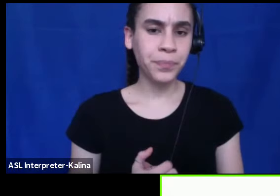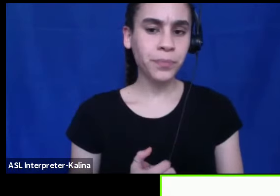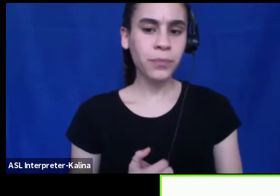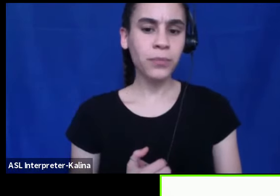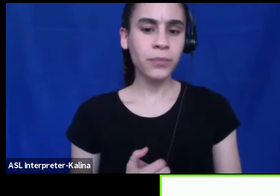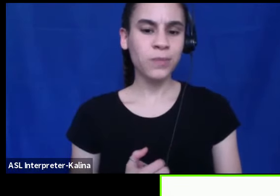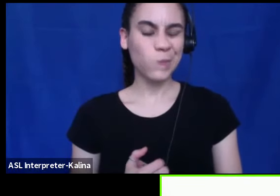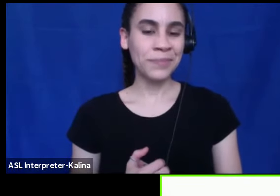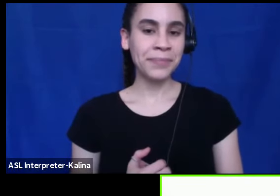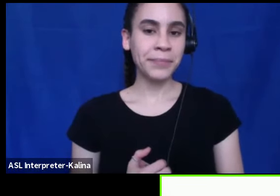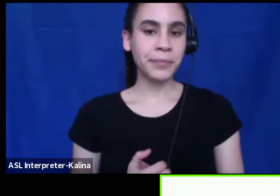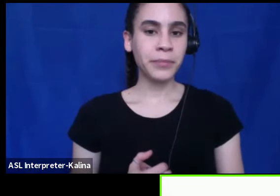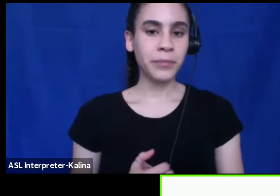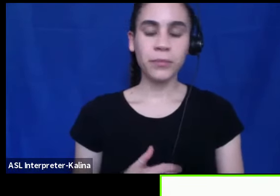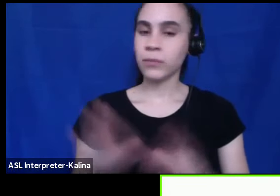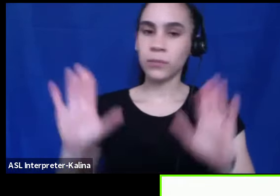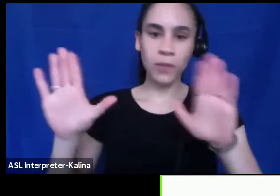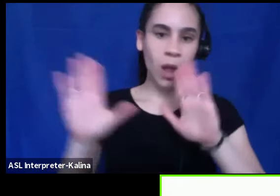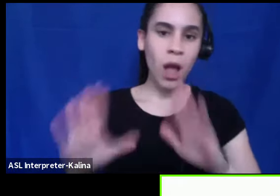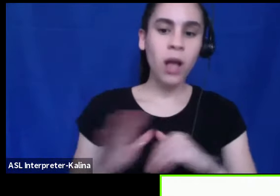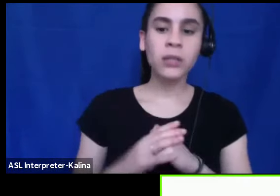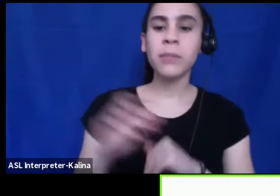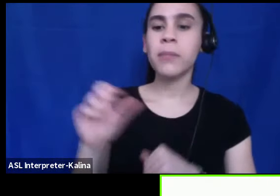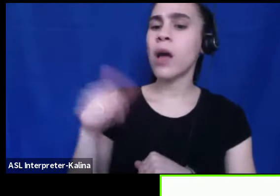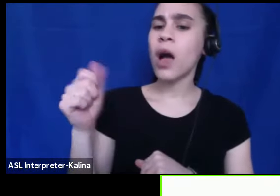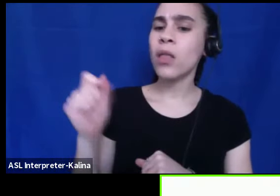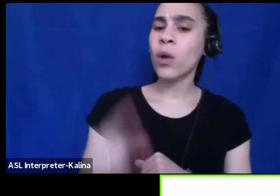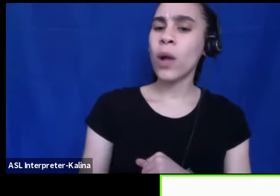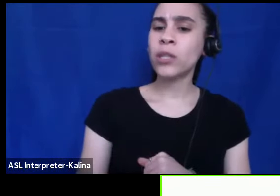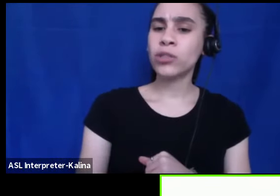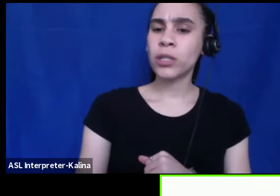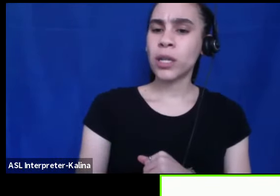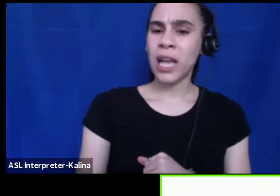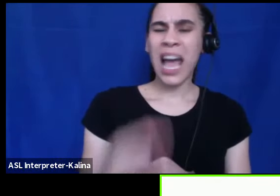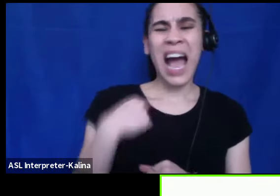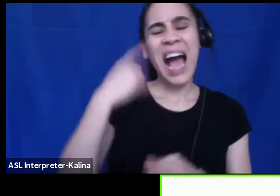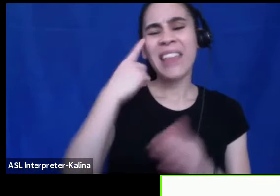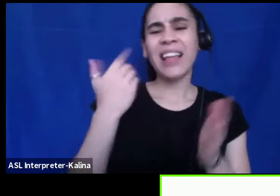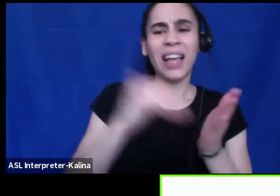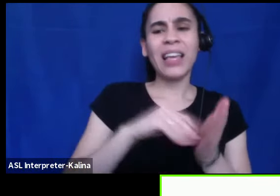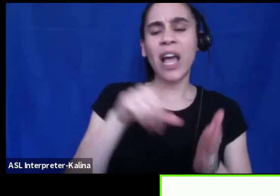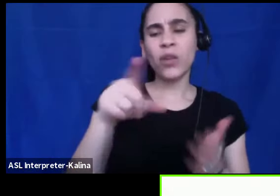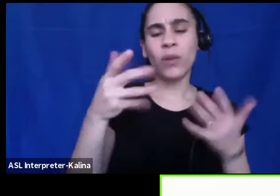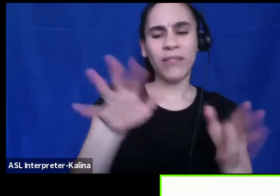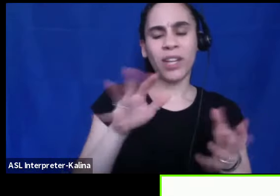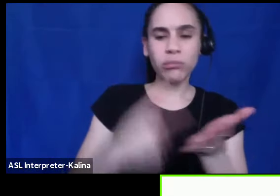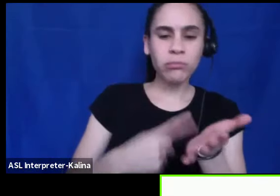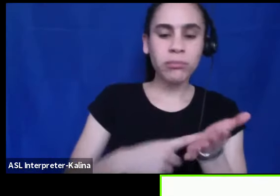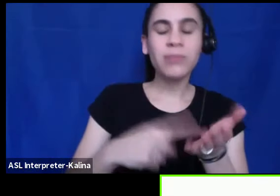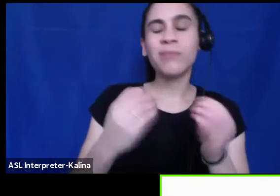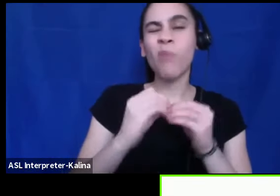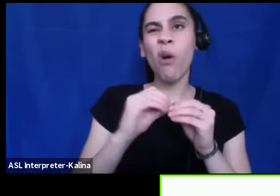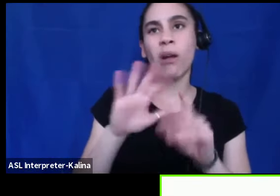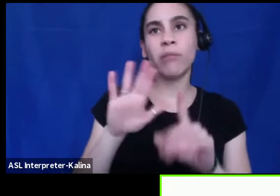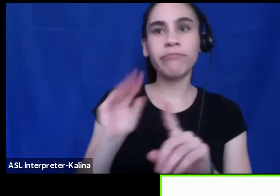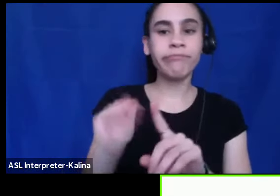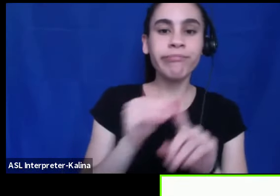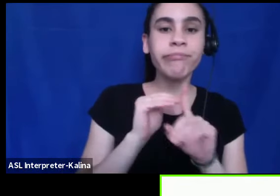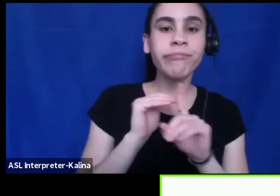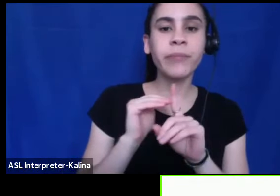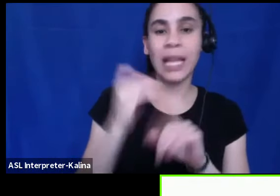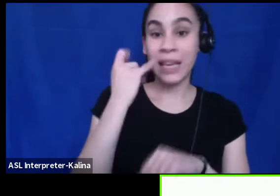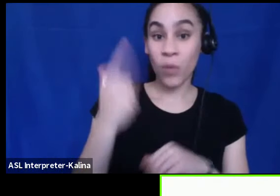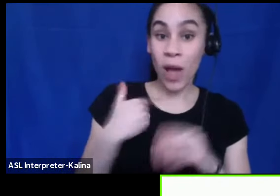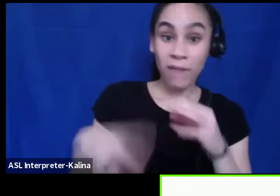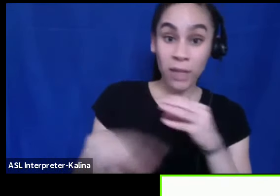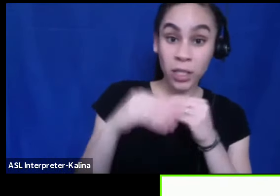Awesome. And then another question that, again, I think you kind of addressed, so it's more just a reminder, and maybe if you have any additional